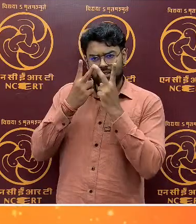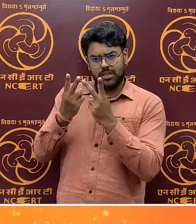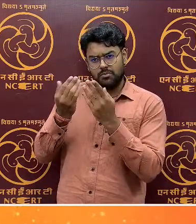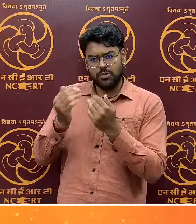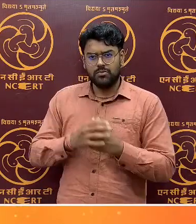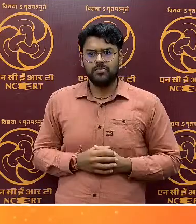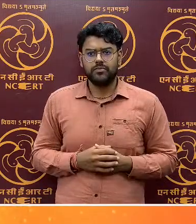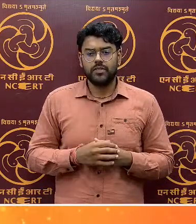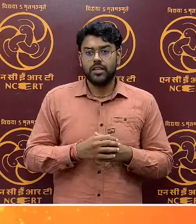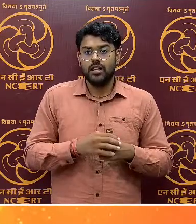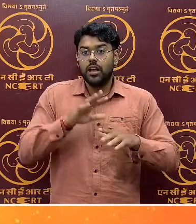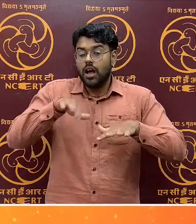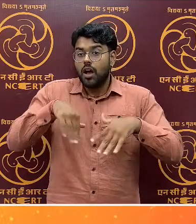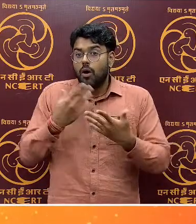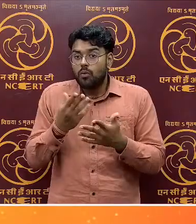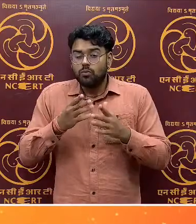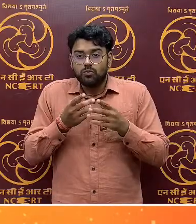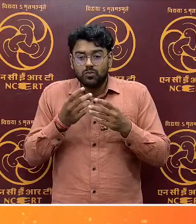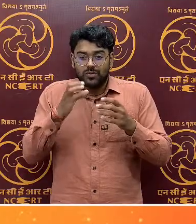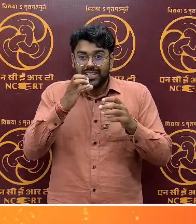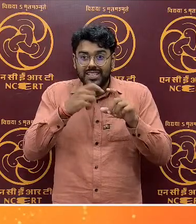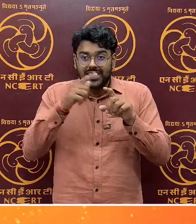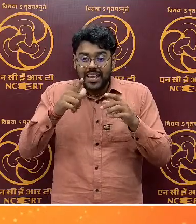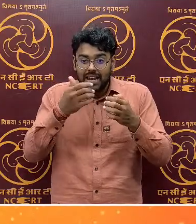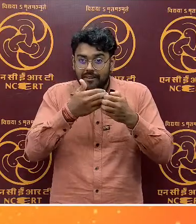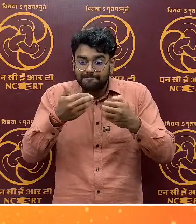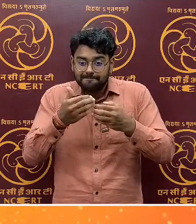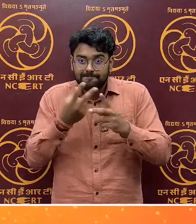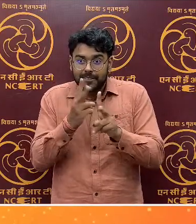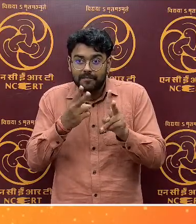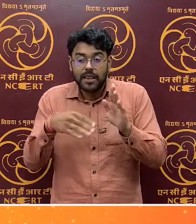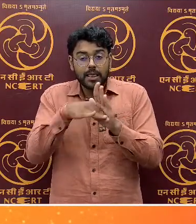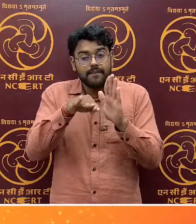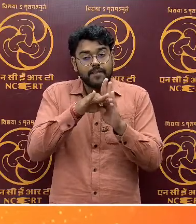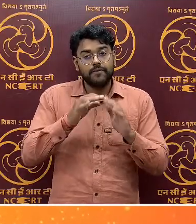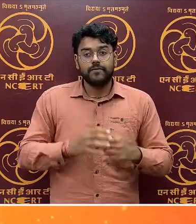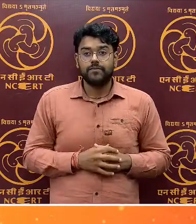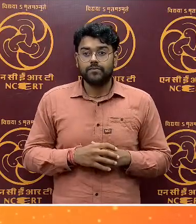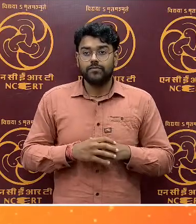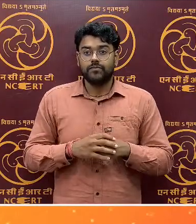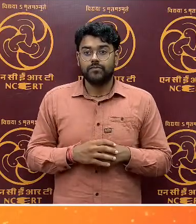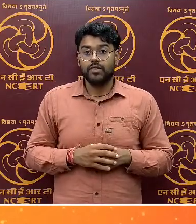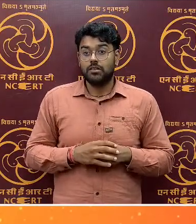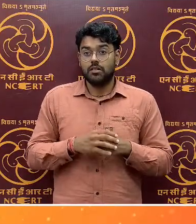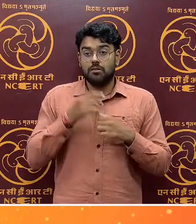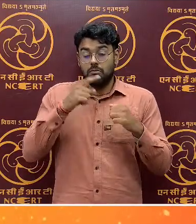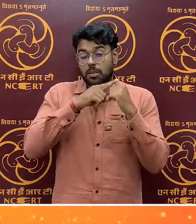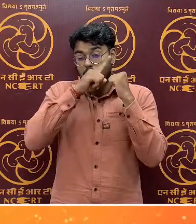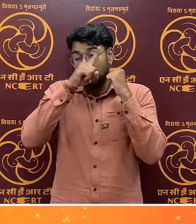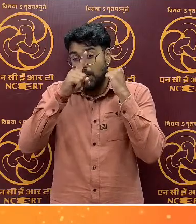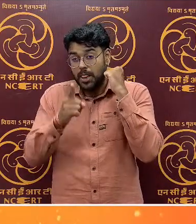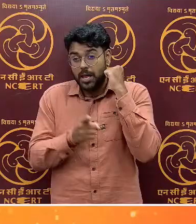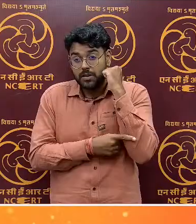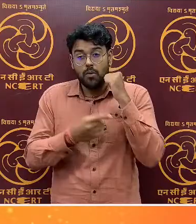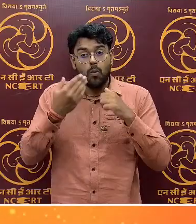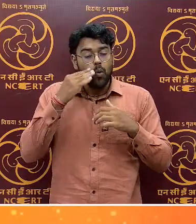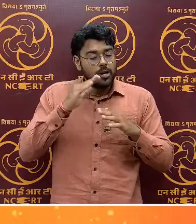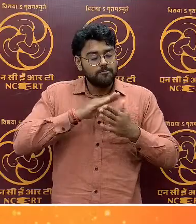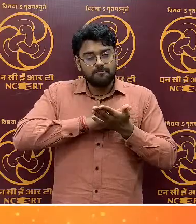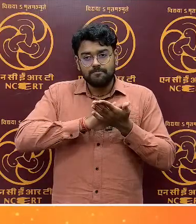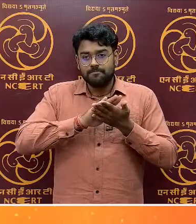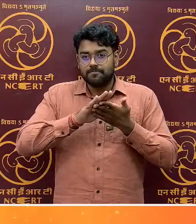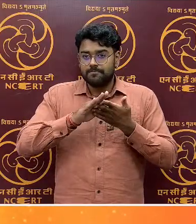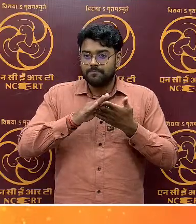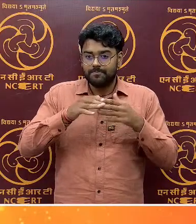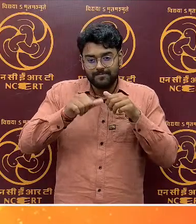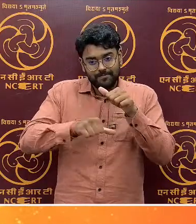that how the cell division is taking place at different levels. Okay. And right in the end, when everything